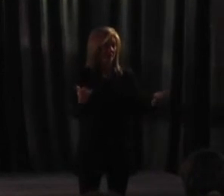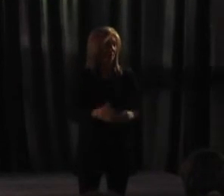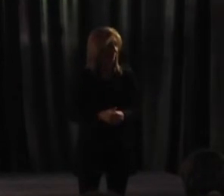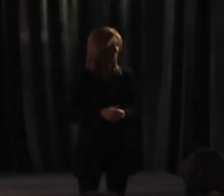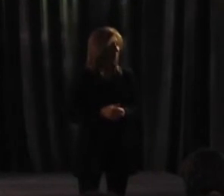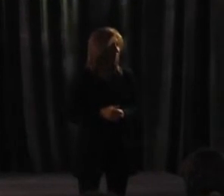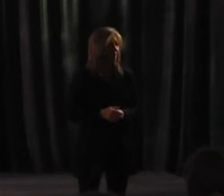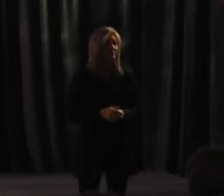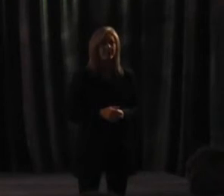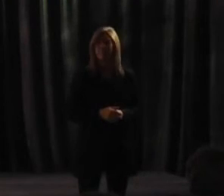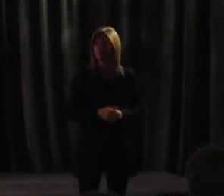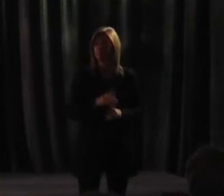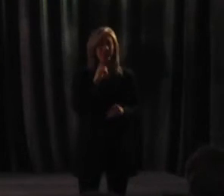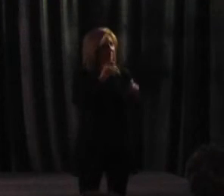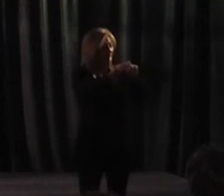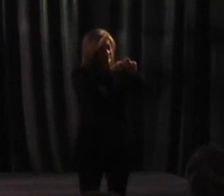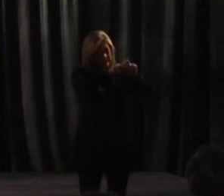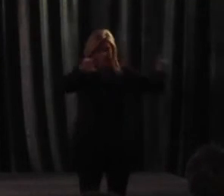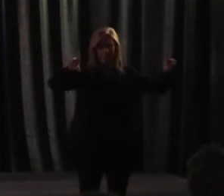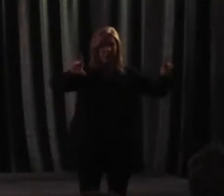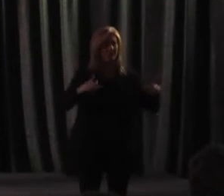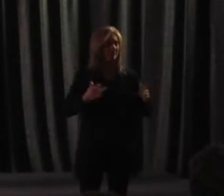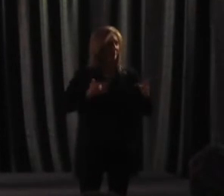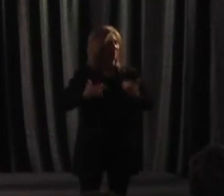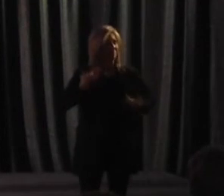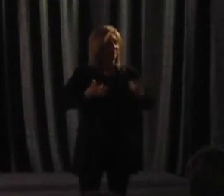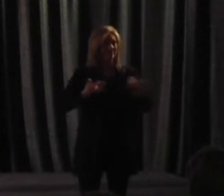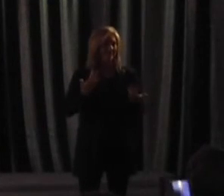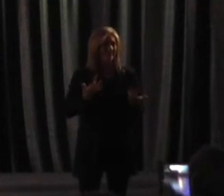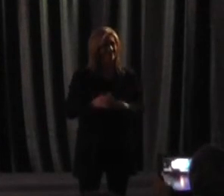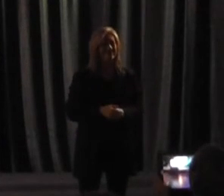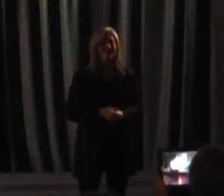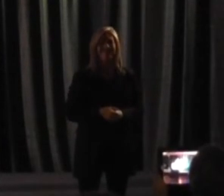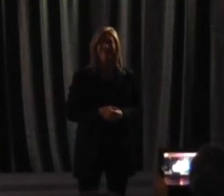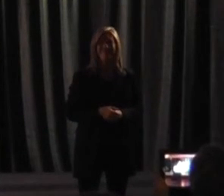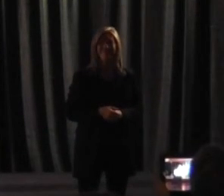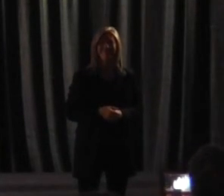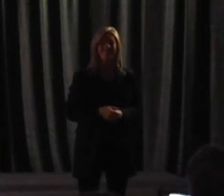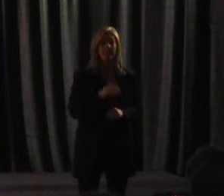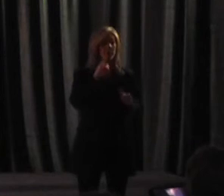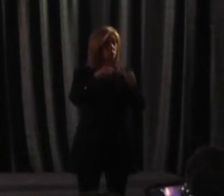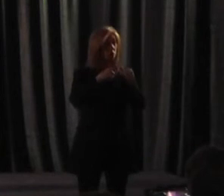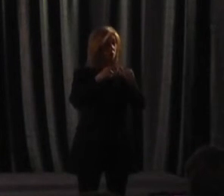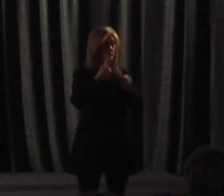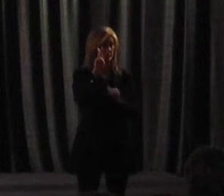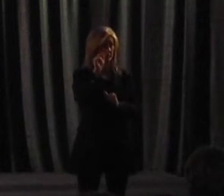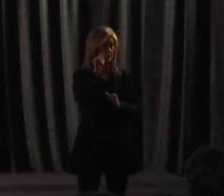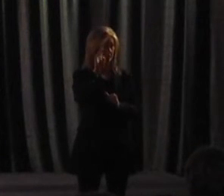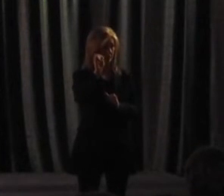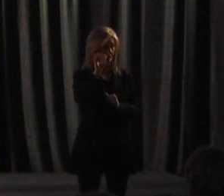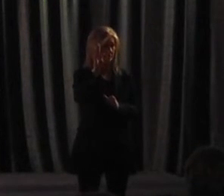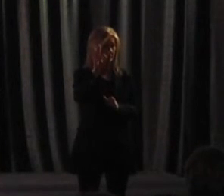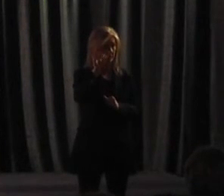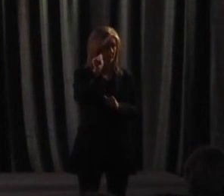They wrote it in giant capital letters, like, Quinn, be really excited. Up first is Kate Farr, representing the Institute